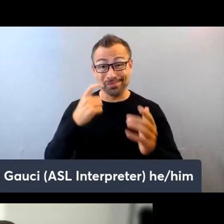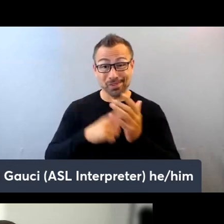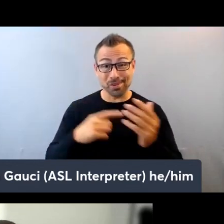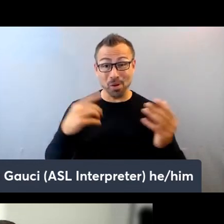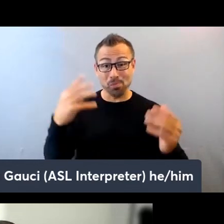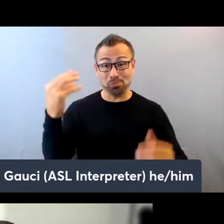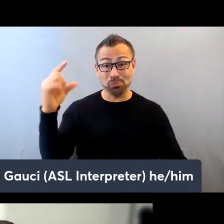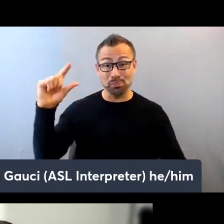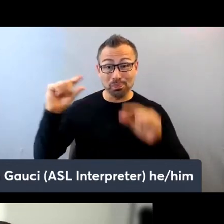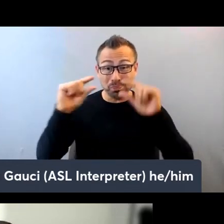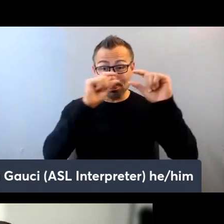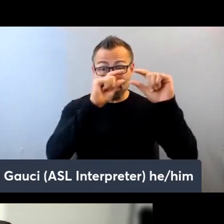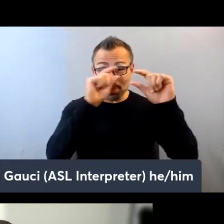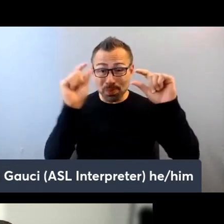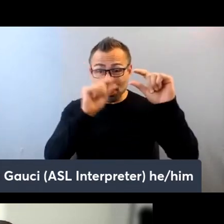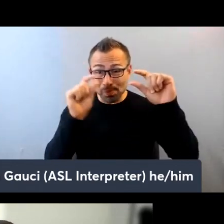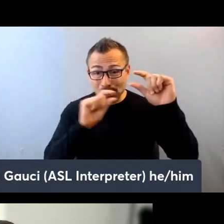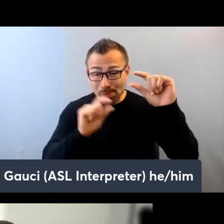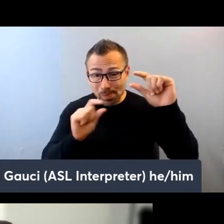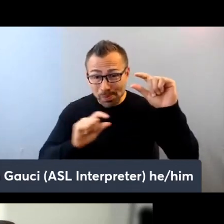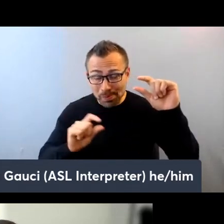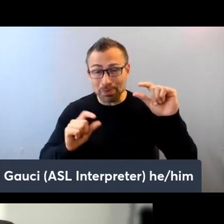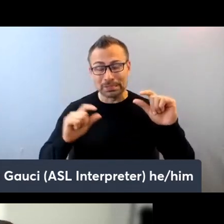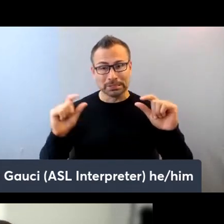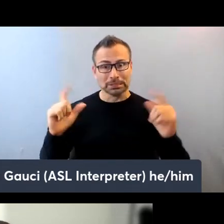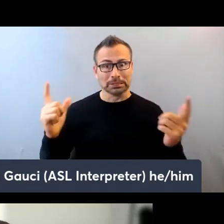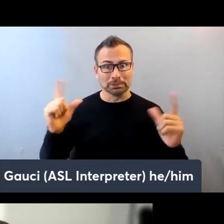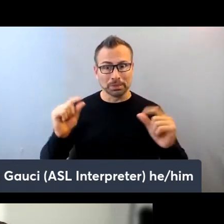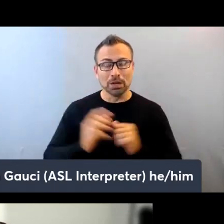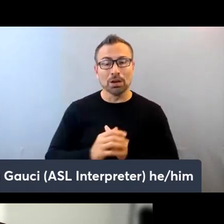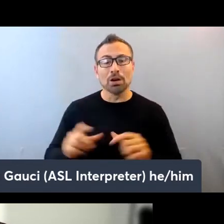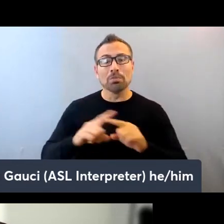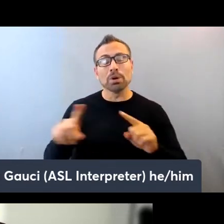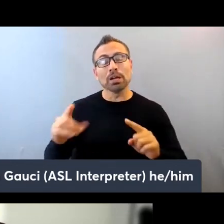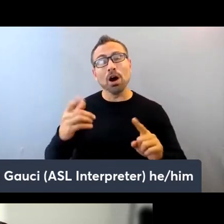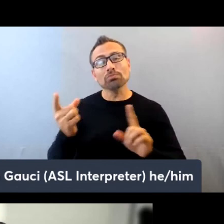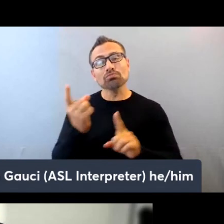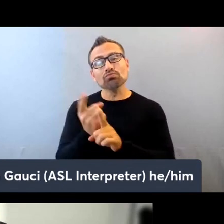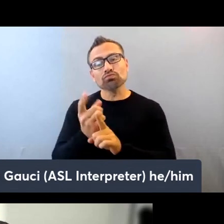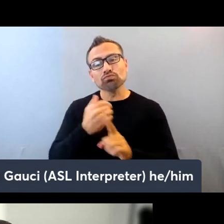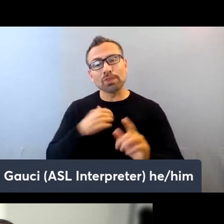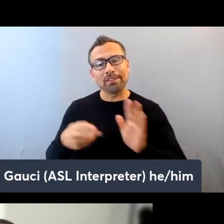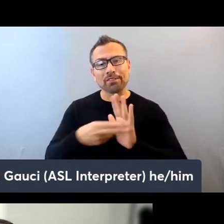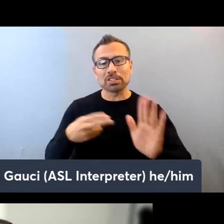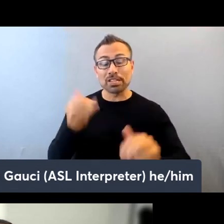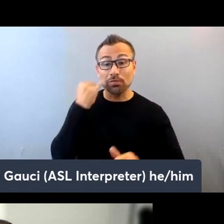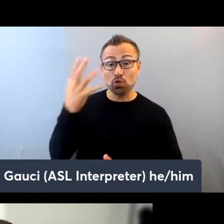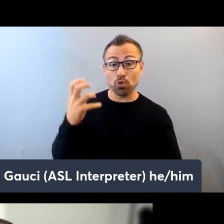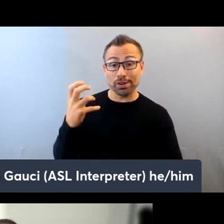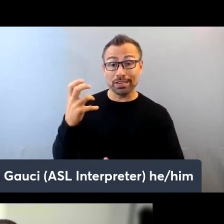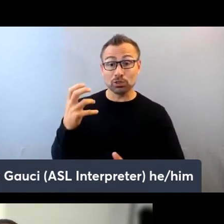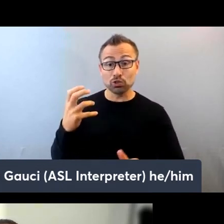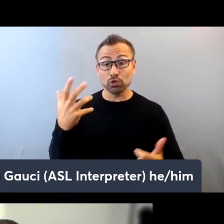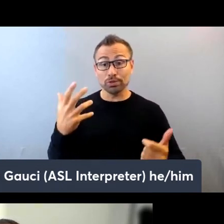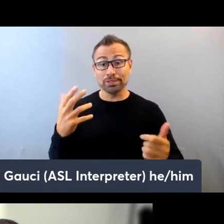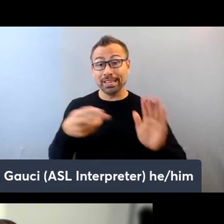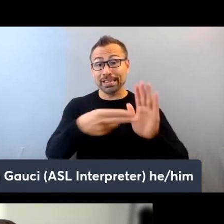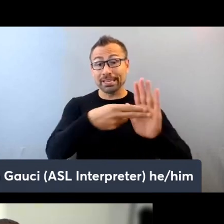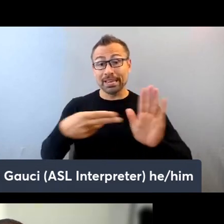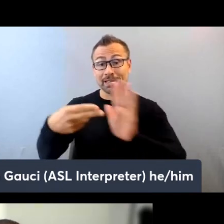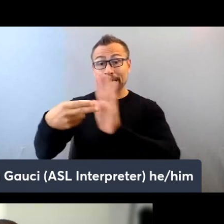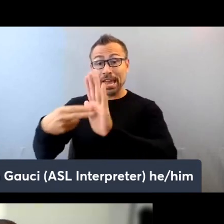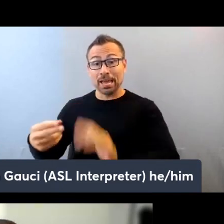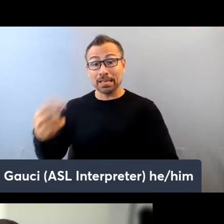there is actually a feature within live connector in which if you wanted to tag, okay, these two attendees are the only people I want to go out